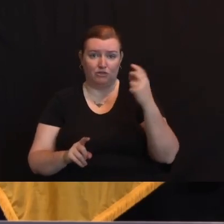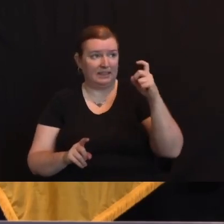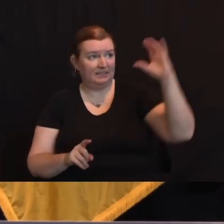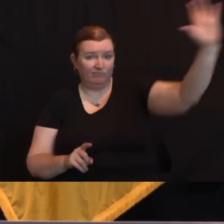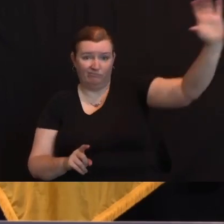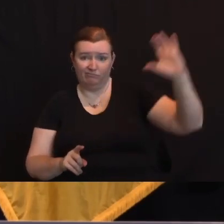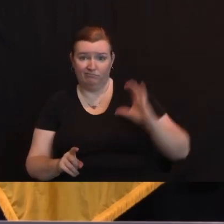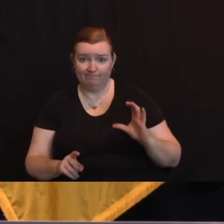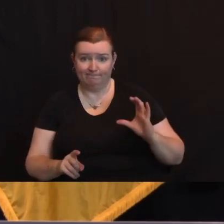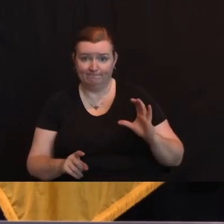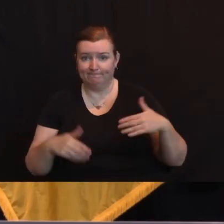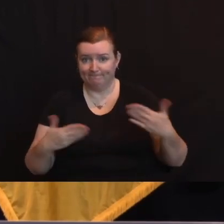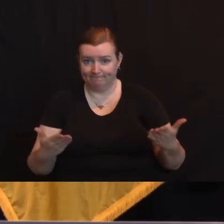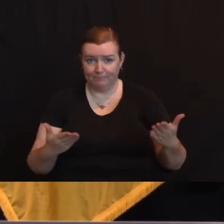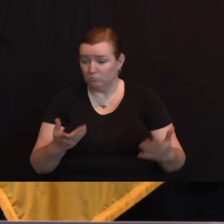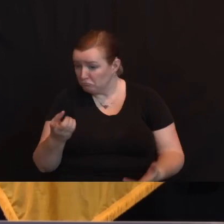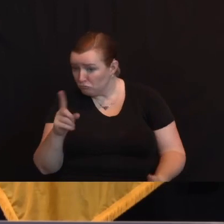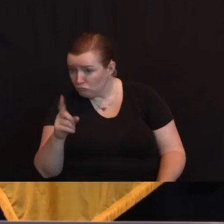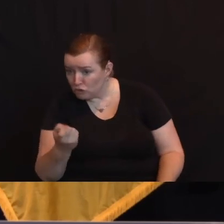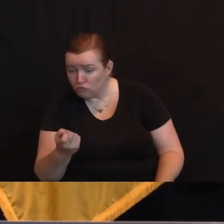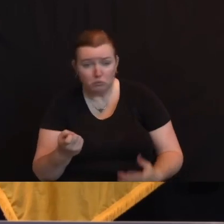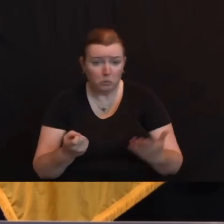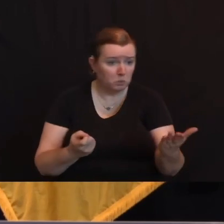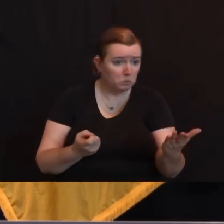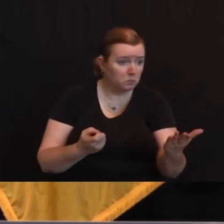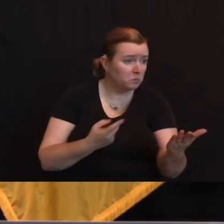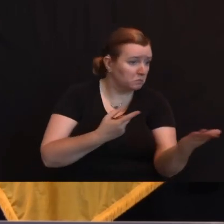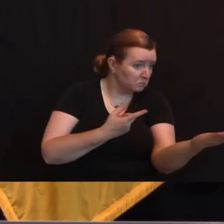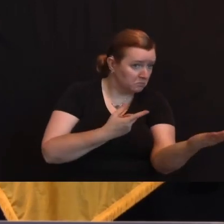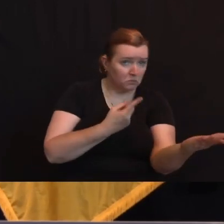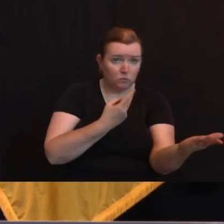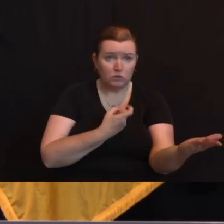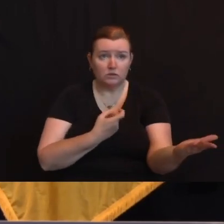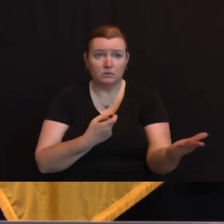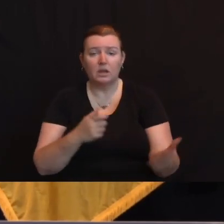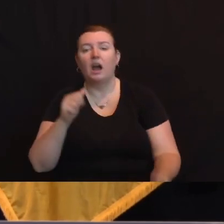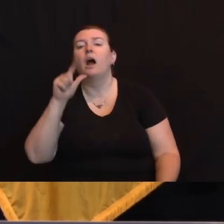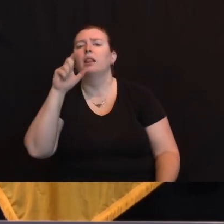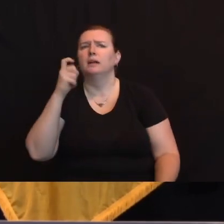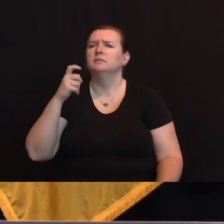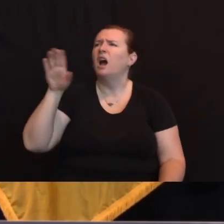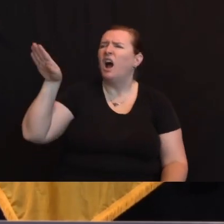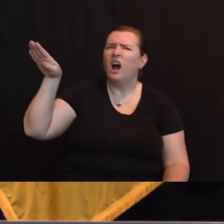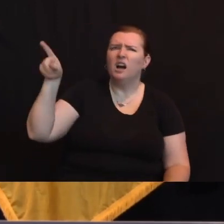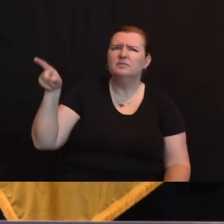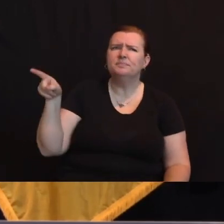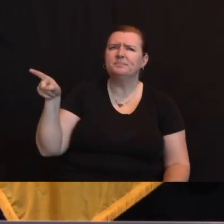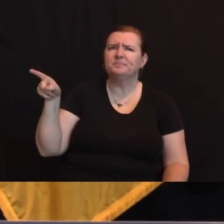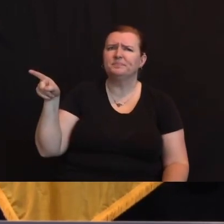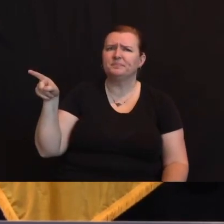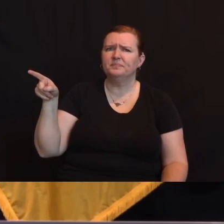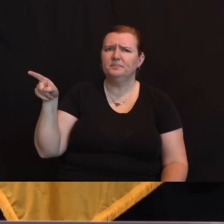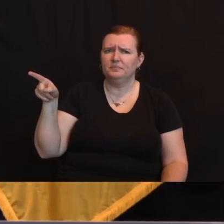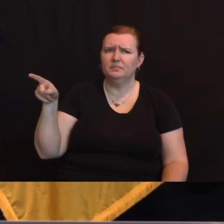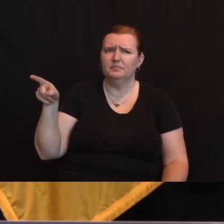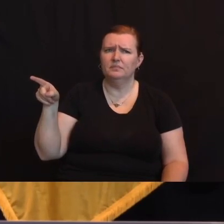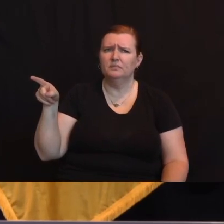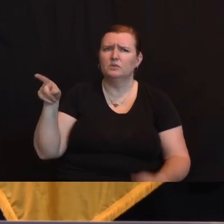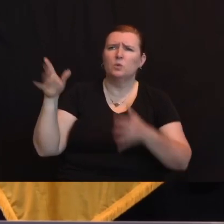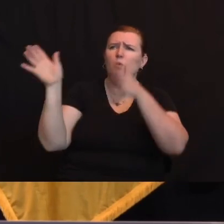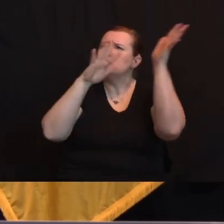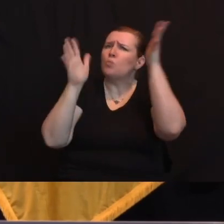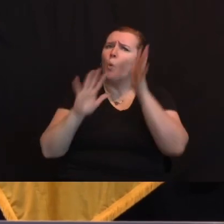Sir? Okay. Alex, over to you. Good afternoon, Governor. Good afternoon. So quickly on the storm, I know that both